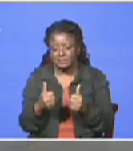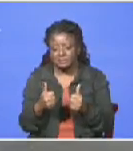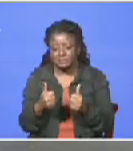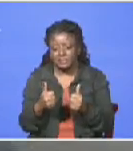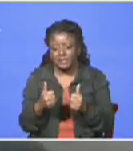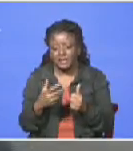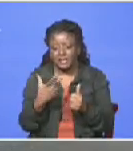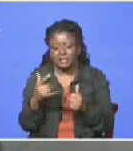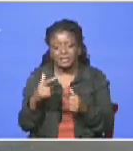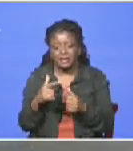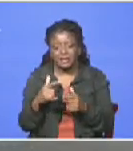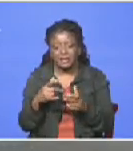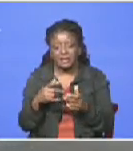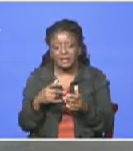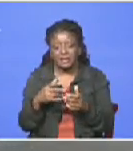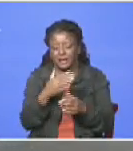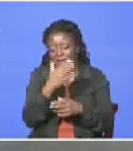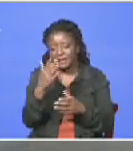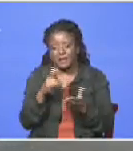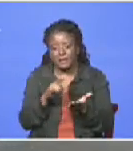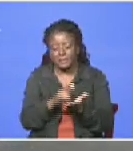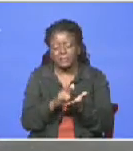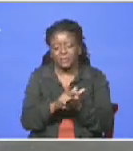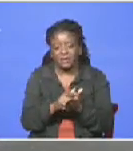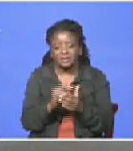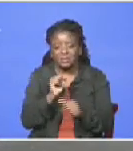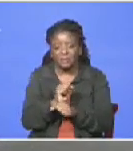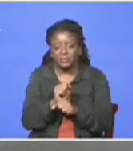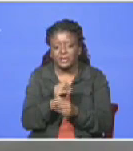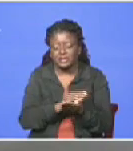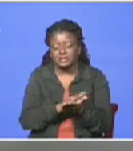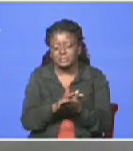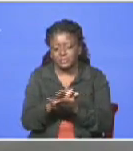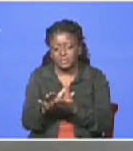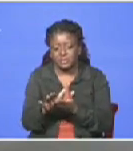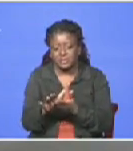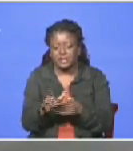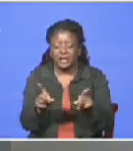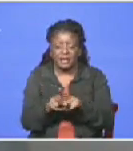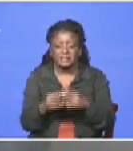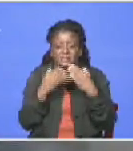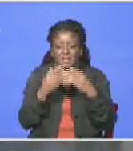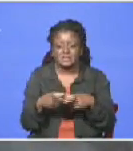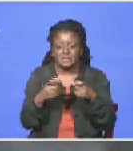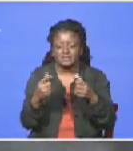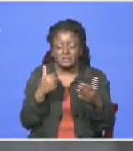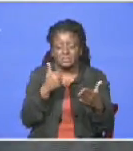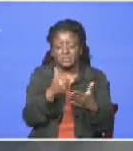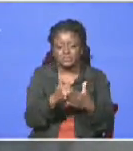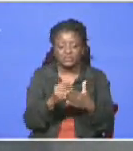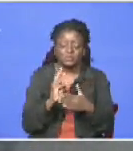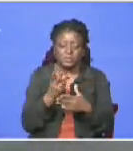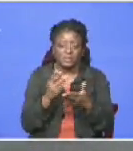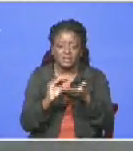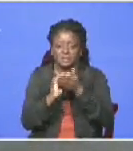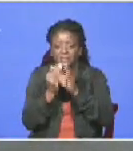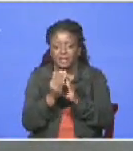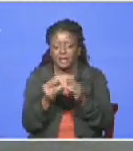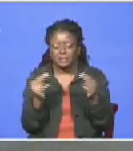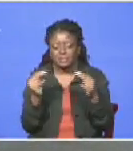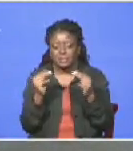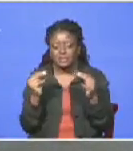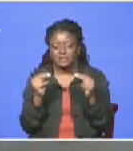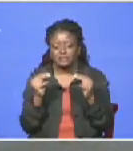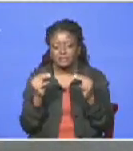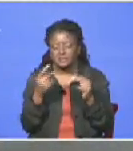smoothly, very few delays. But obviously, as Thanksgiving approaches, we start to get a little bit nervous because